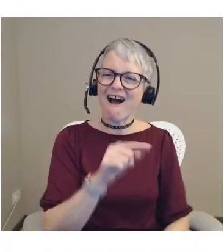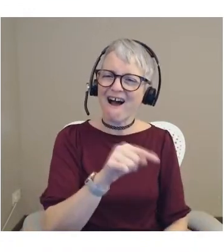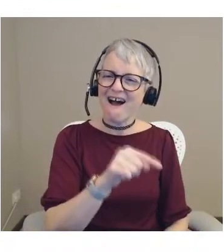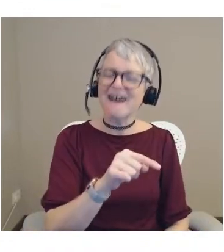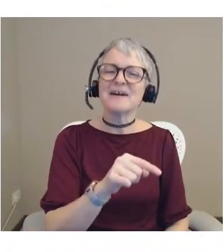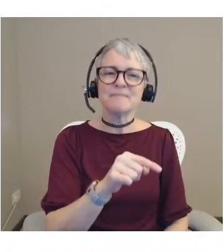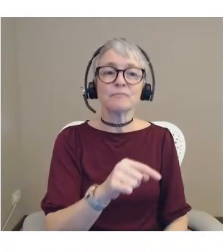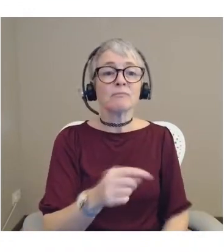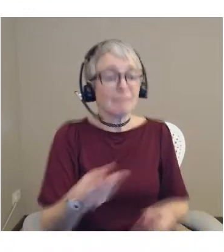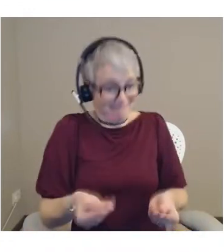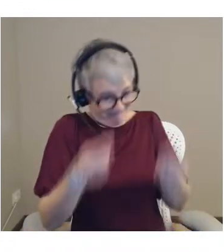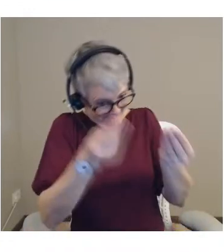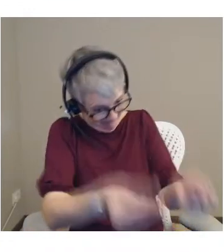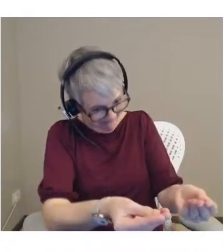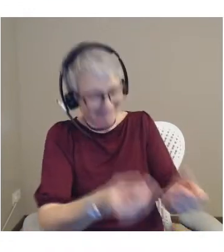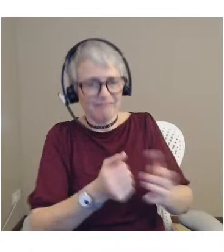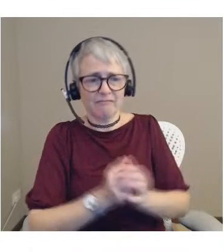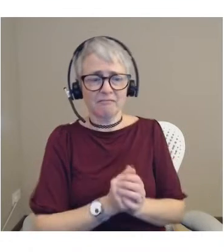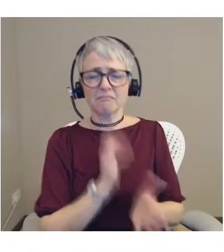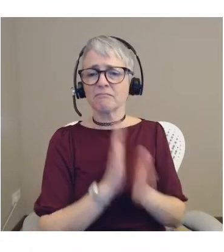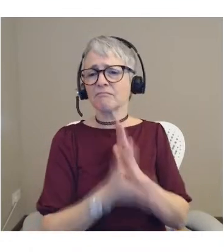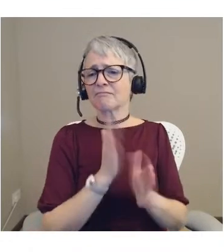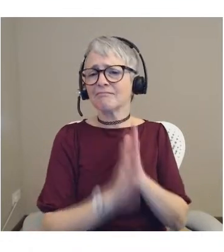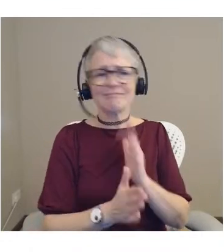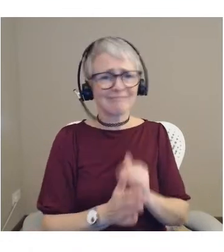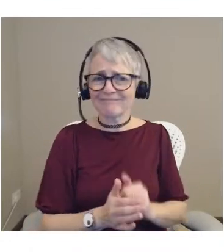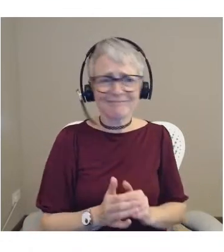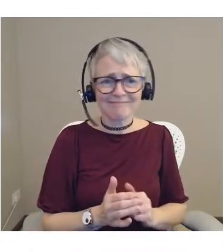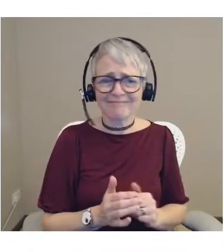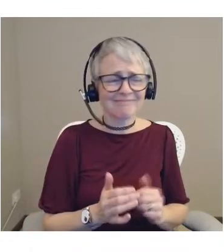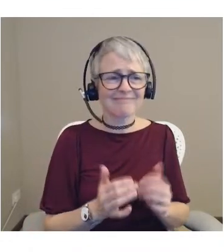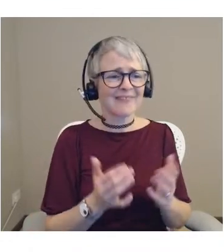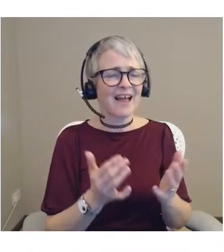a tablet, but that doesn't necessarily mean, as they said in the